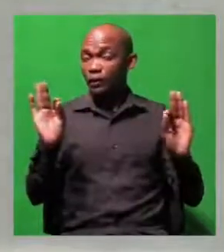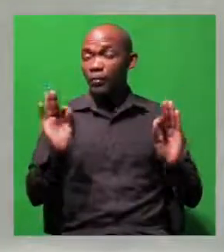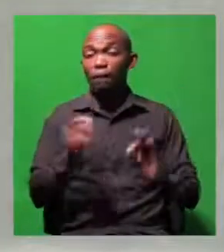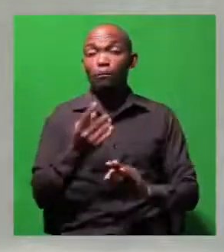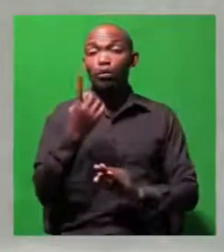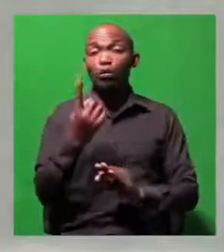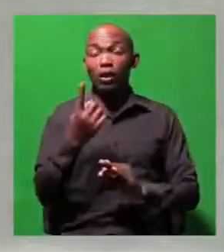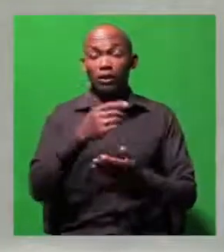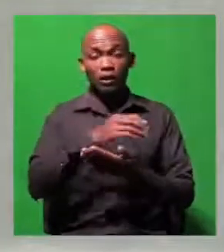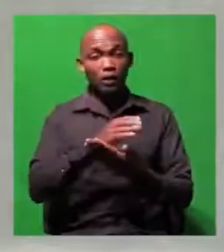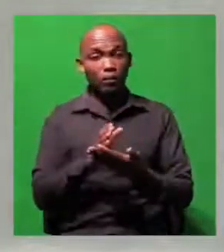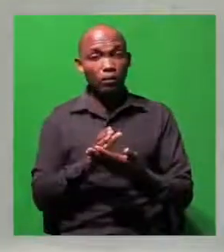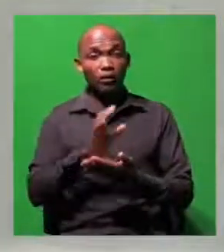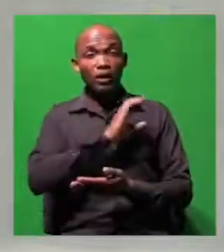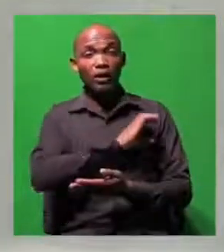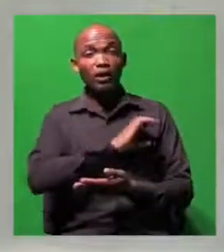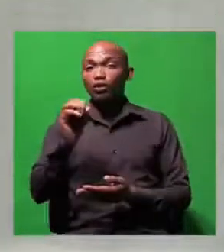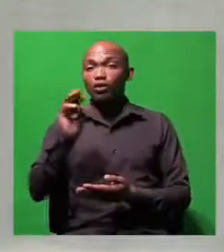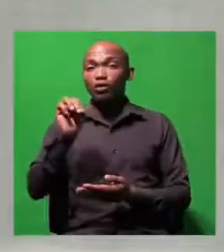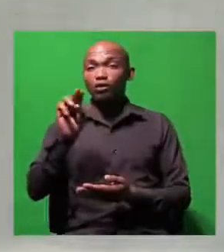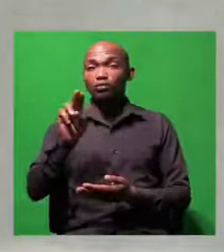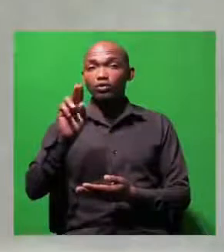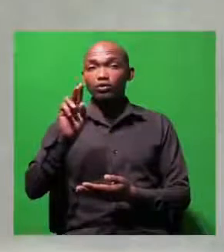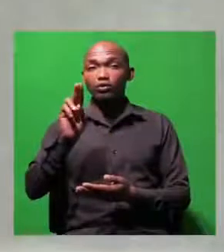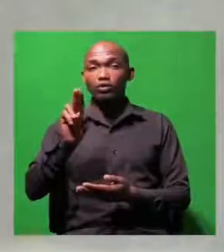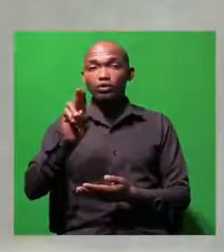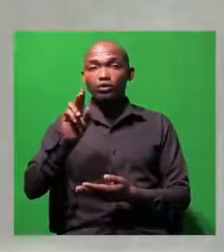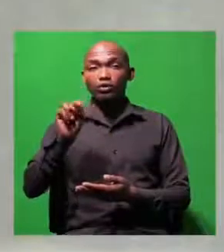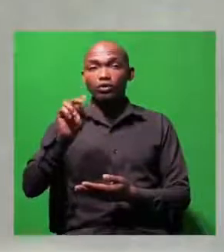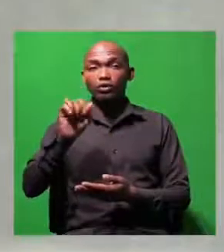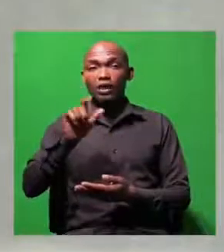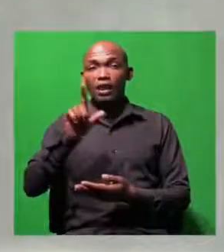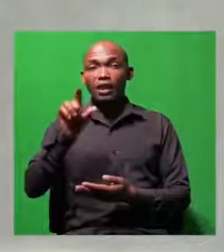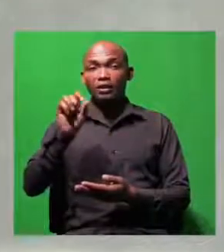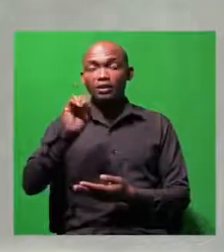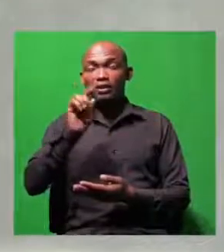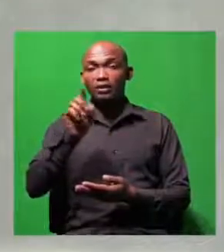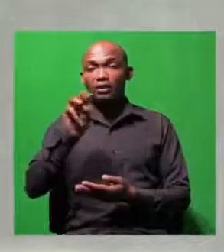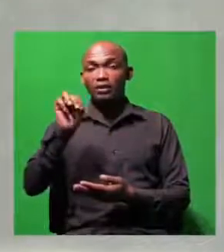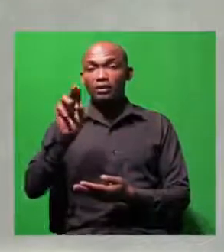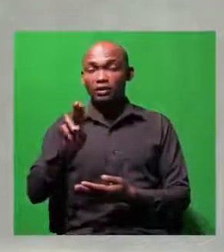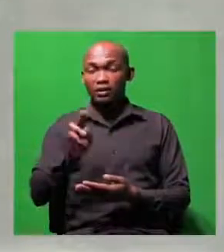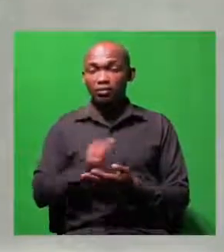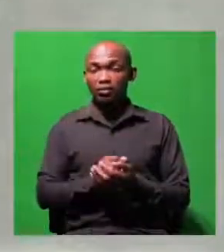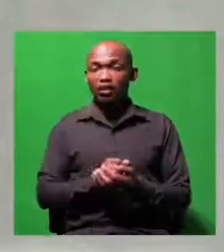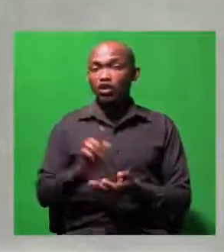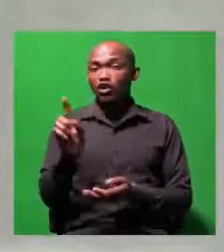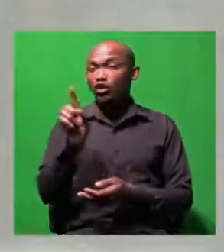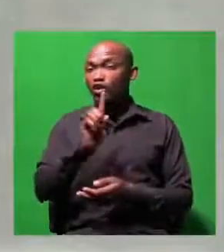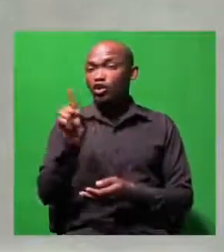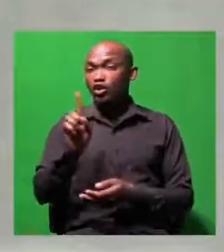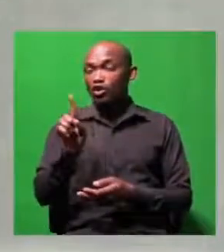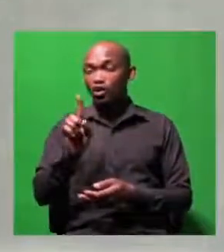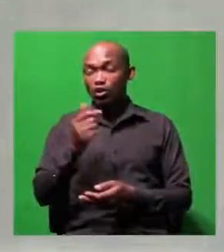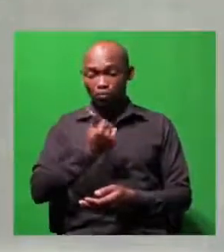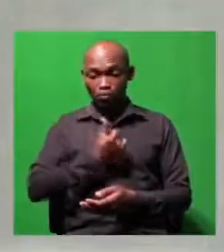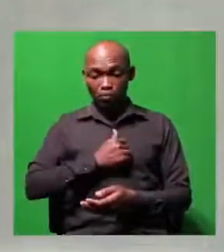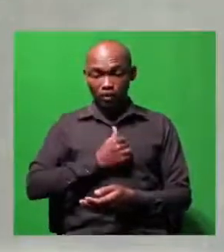One of the characteristics of primitive communalism was no